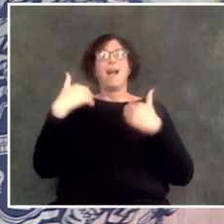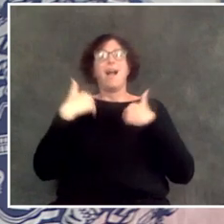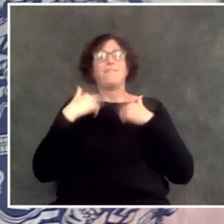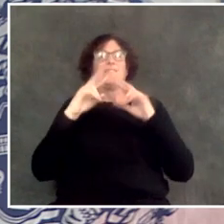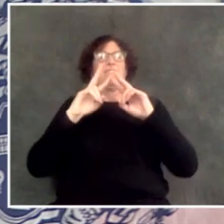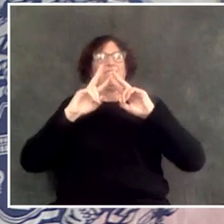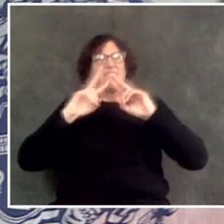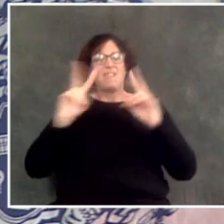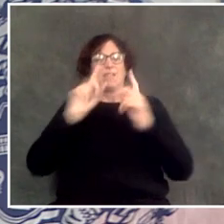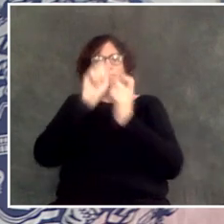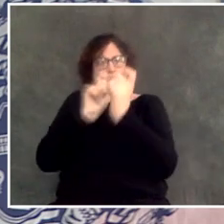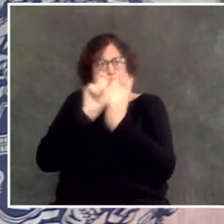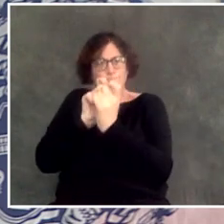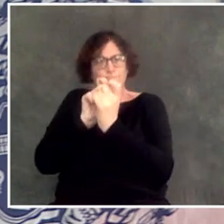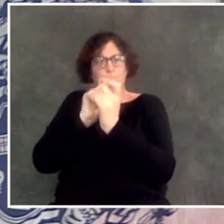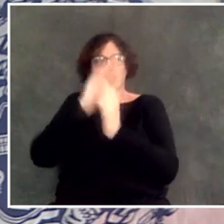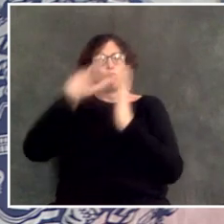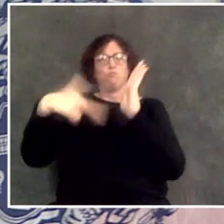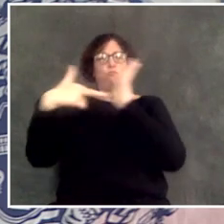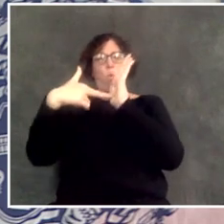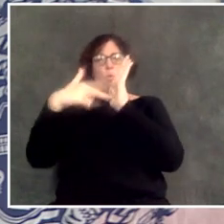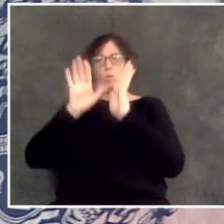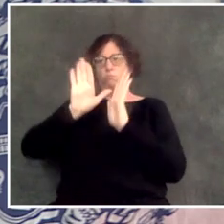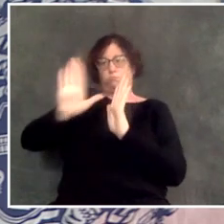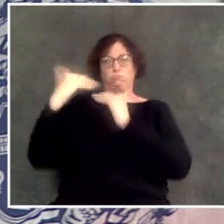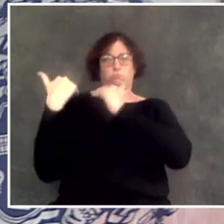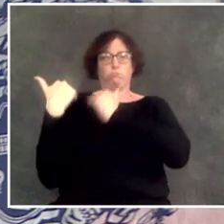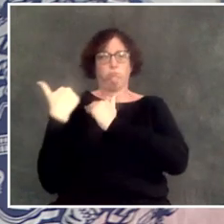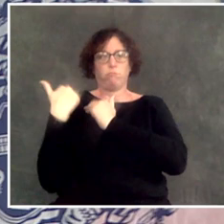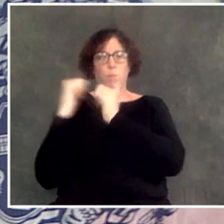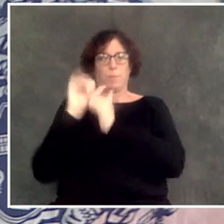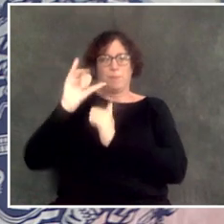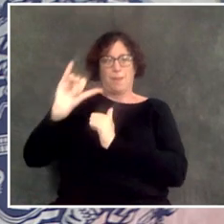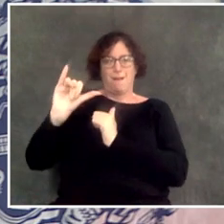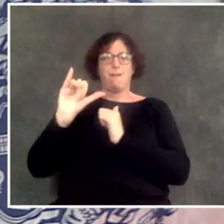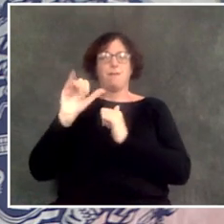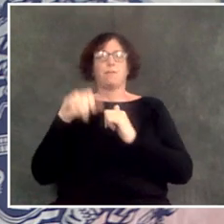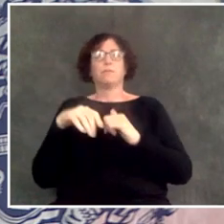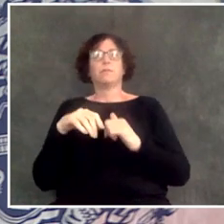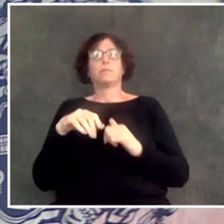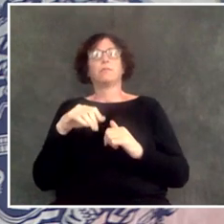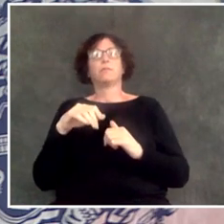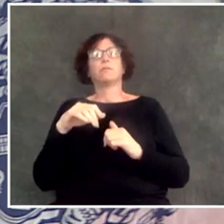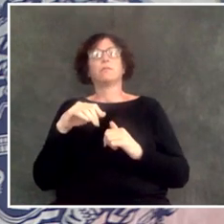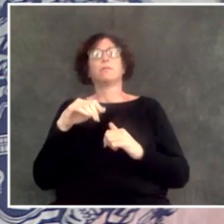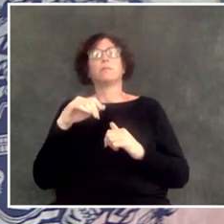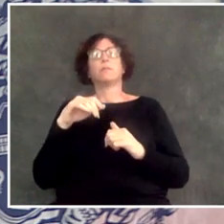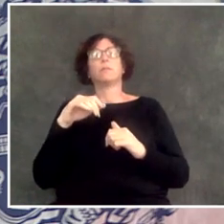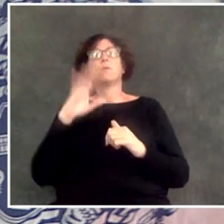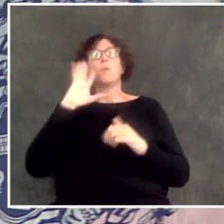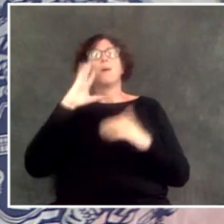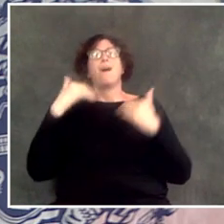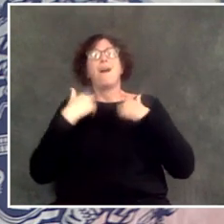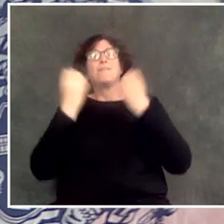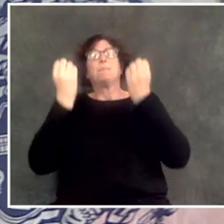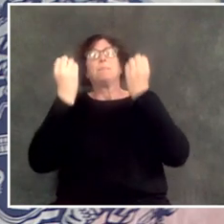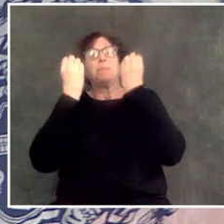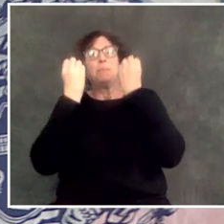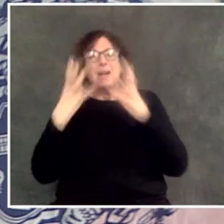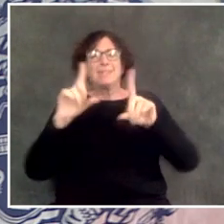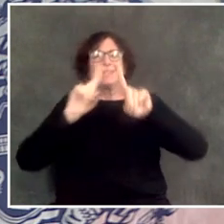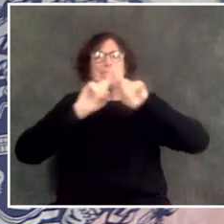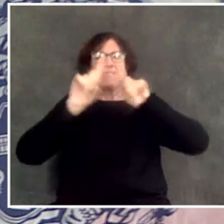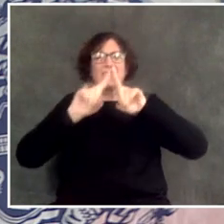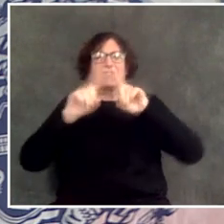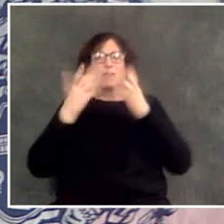through in the next few weeks, that upon the arrival of supplies, we know that the utilization, the security of the